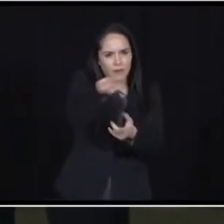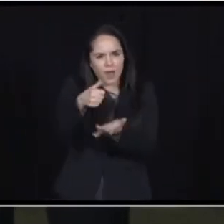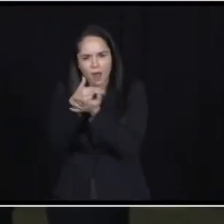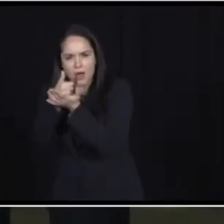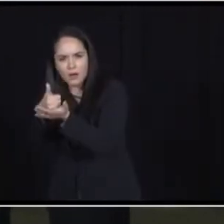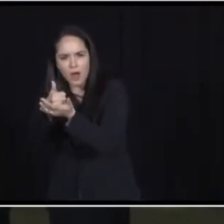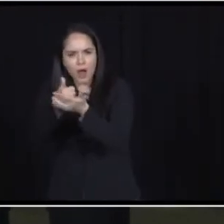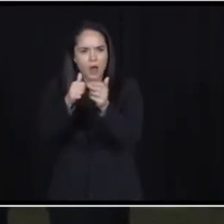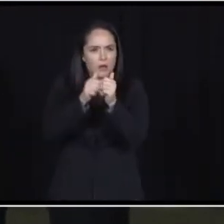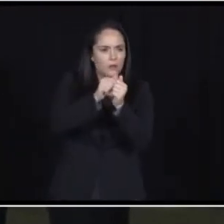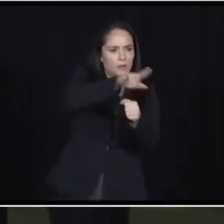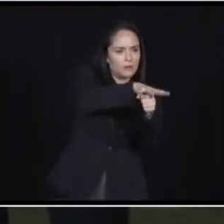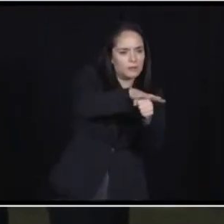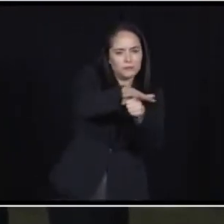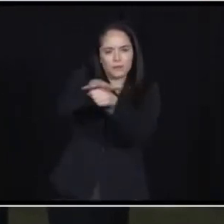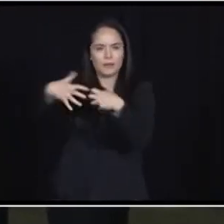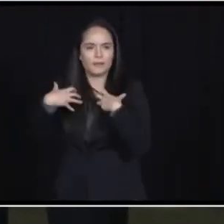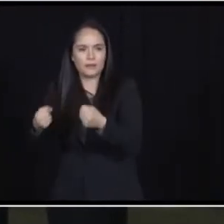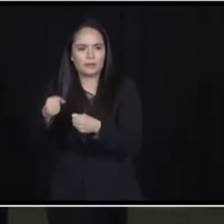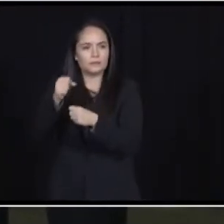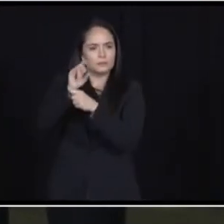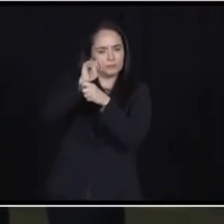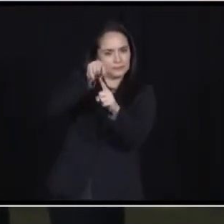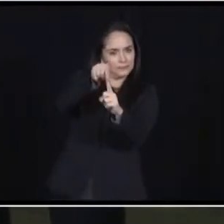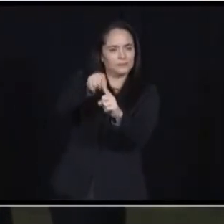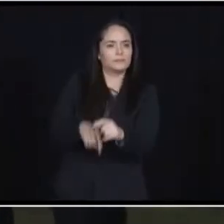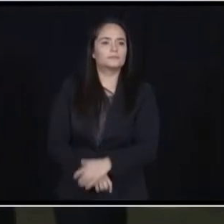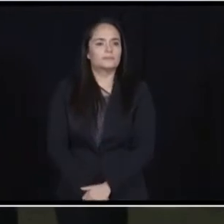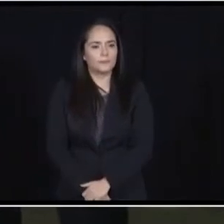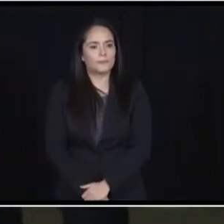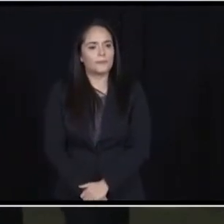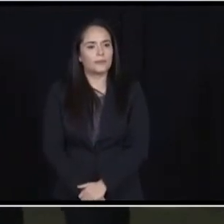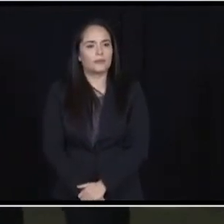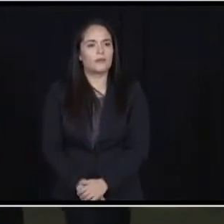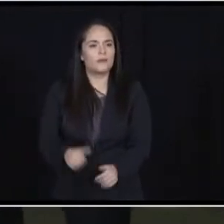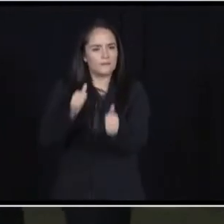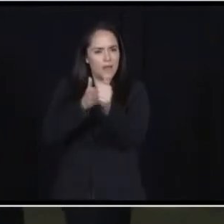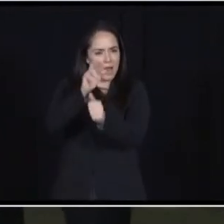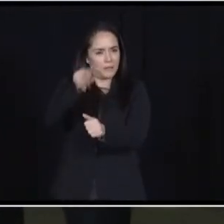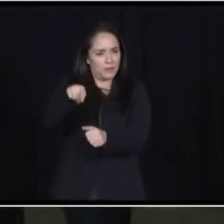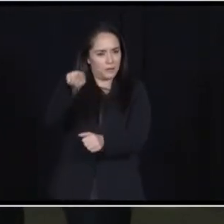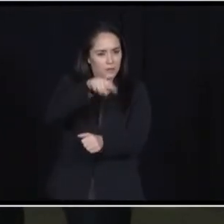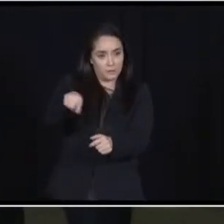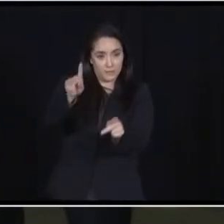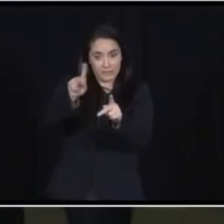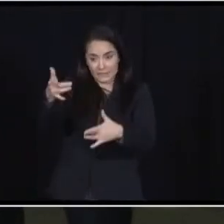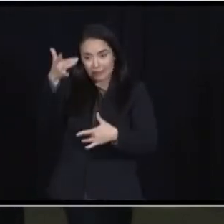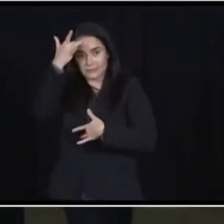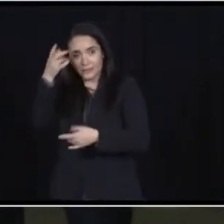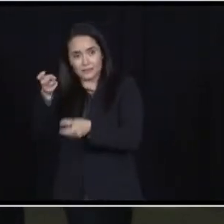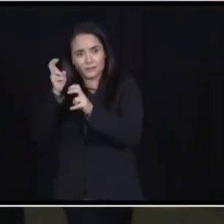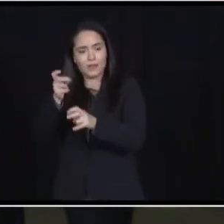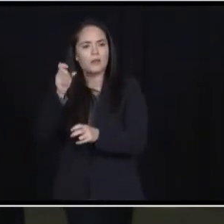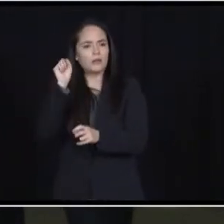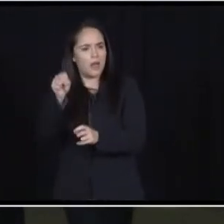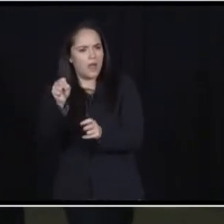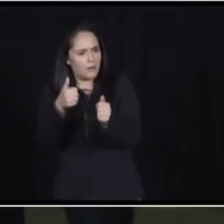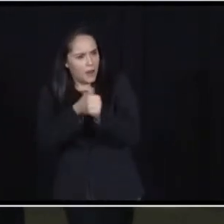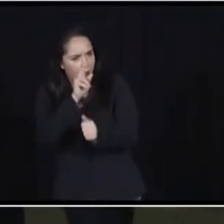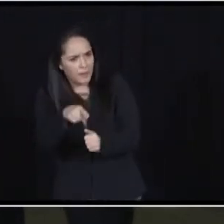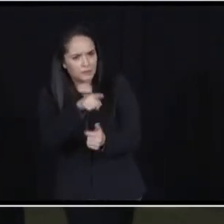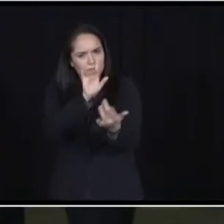with cases that have been diagnosed, to follow up for the people that they've been in contact with. We've allowed for 200 extra case